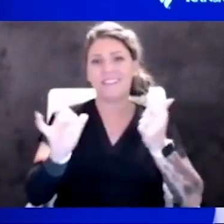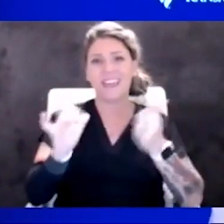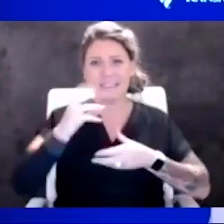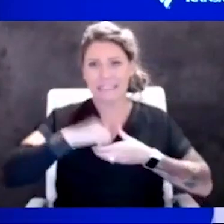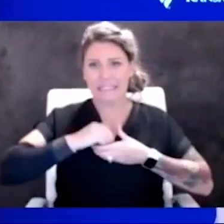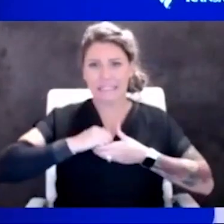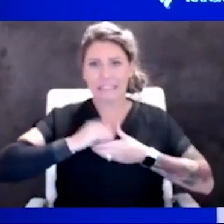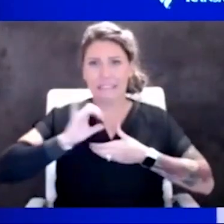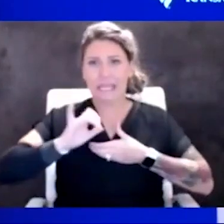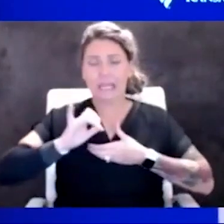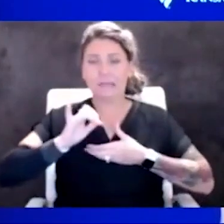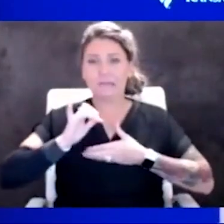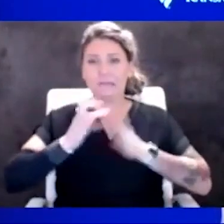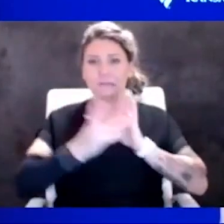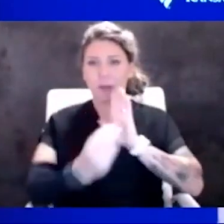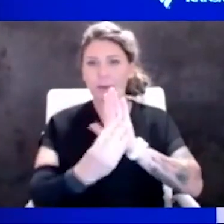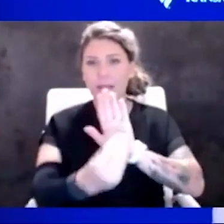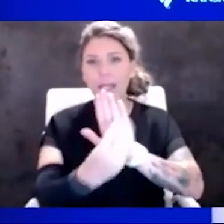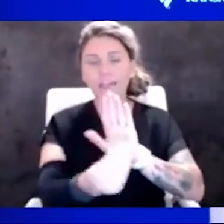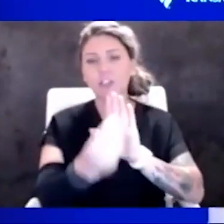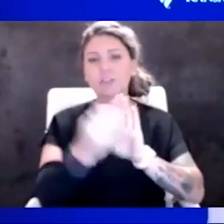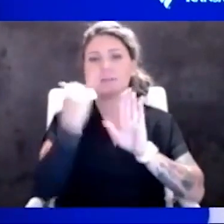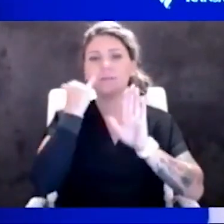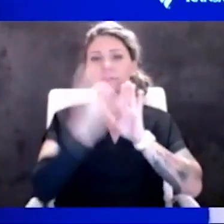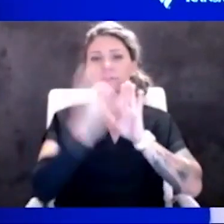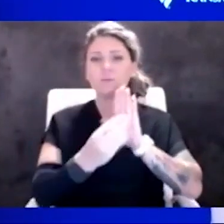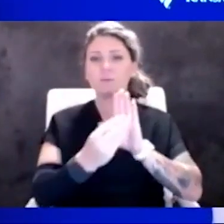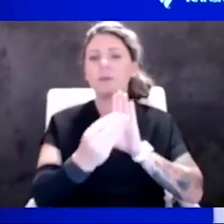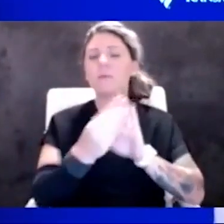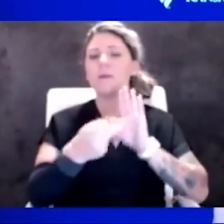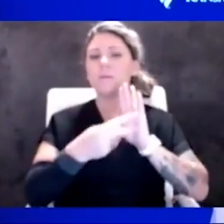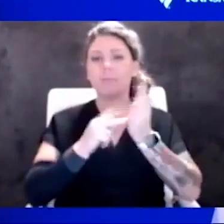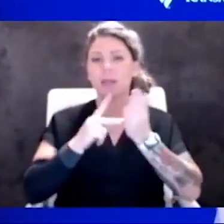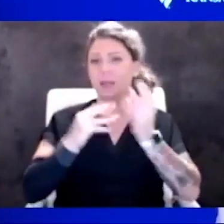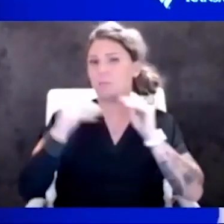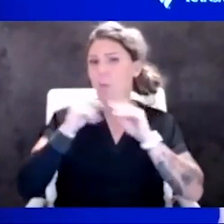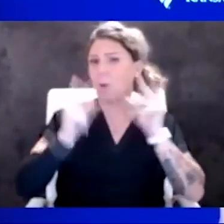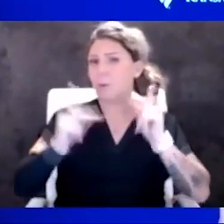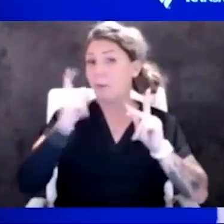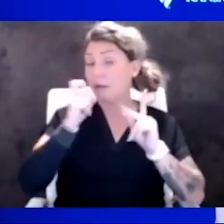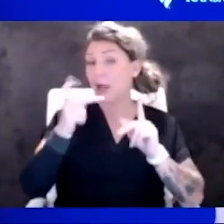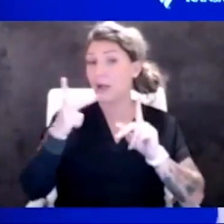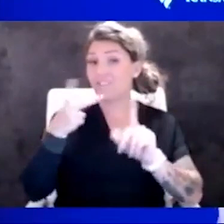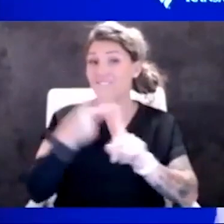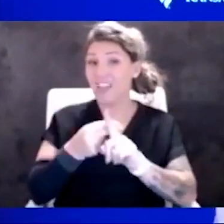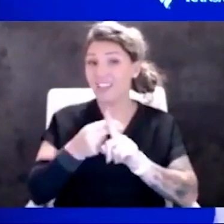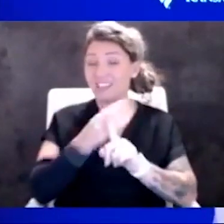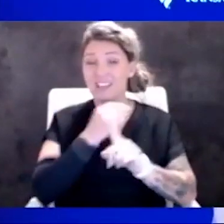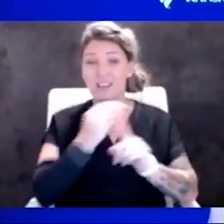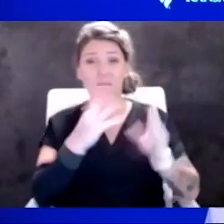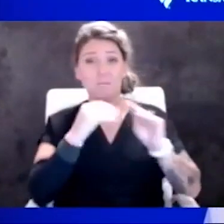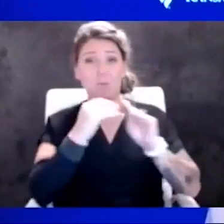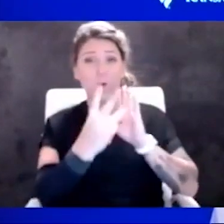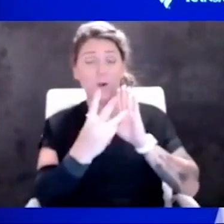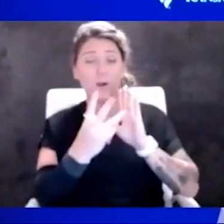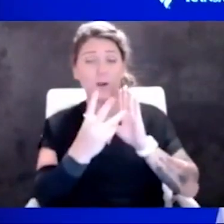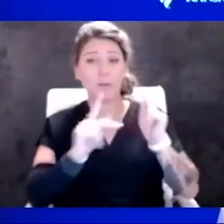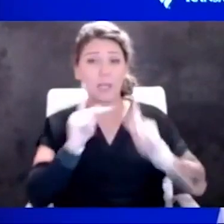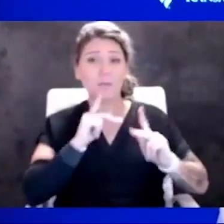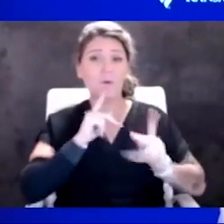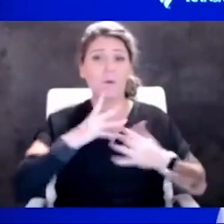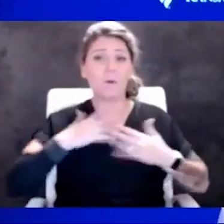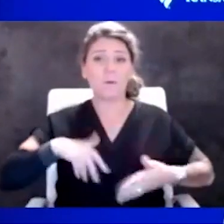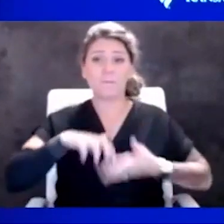So if it's replicating more, i.e. if there are more people who are unvaccinated, if there are more people who are immunosuppressed, who can't clear